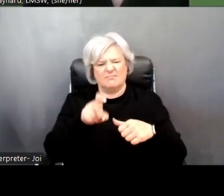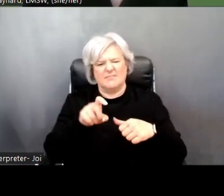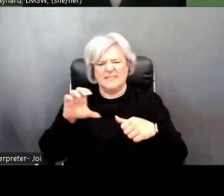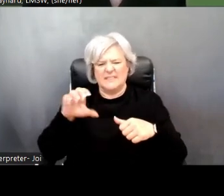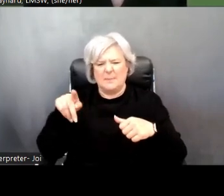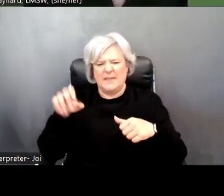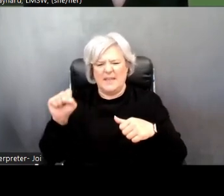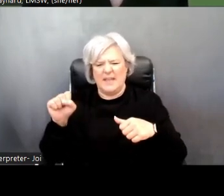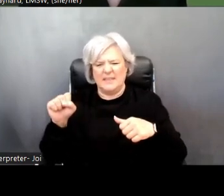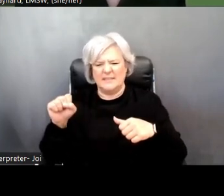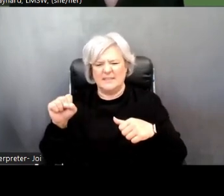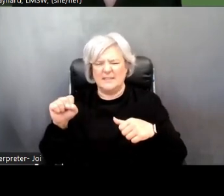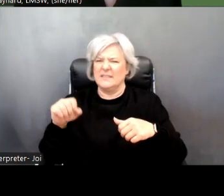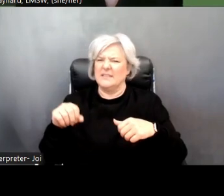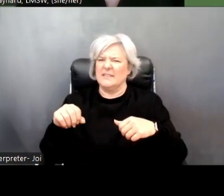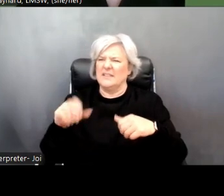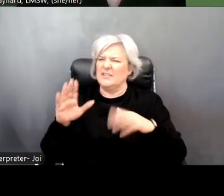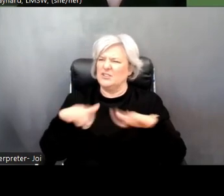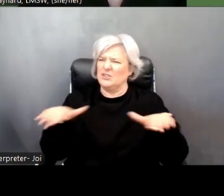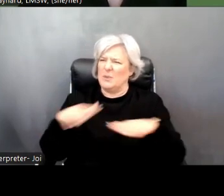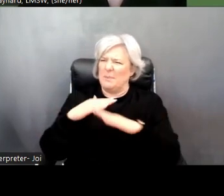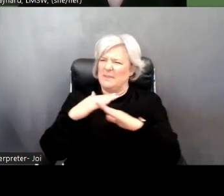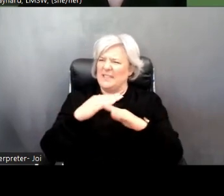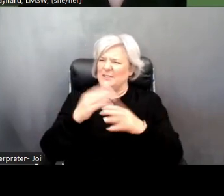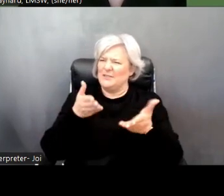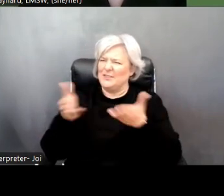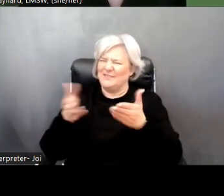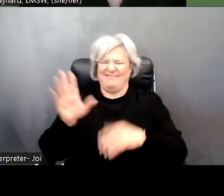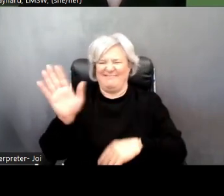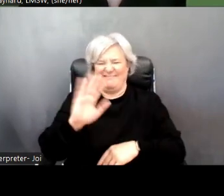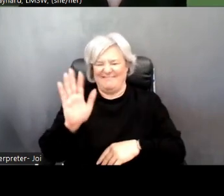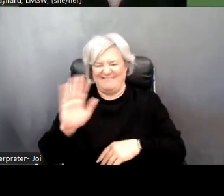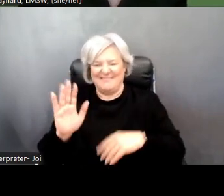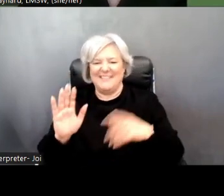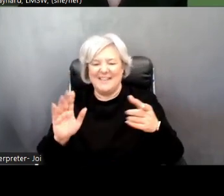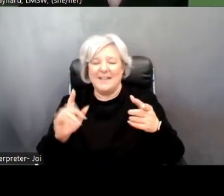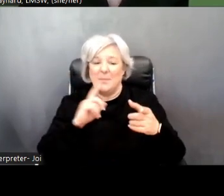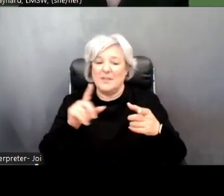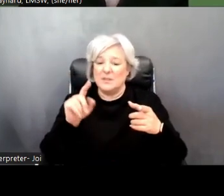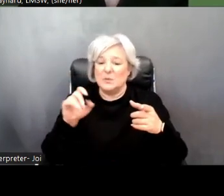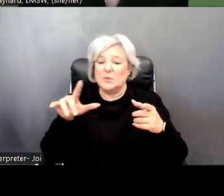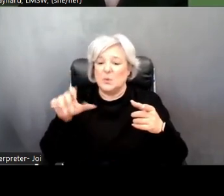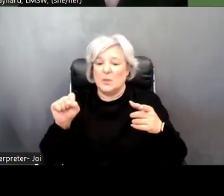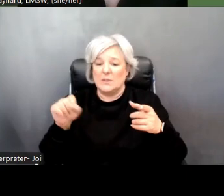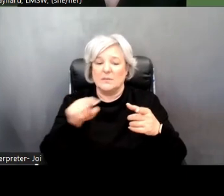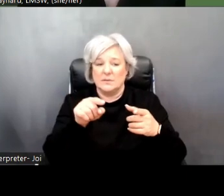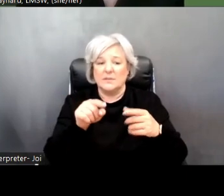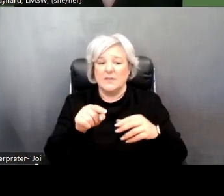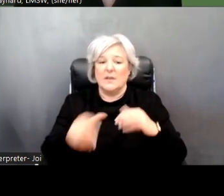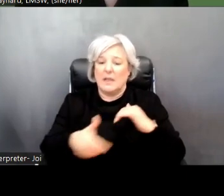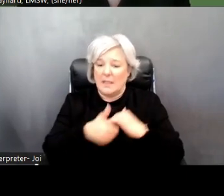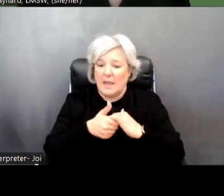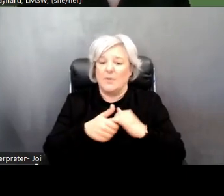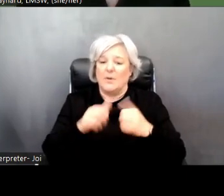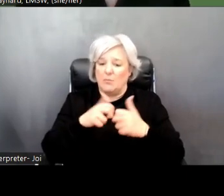that's not an intervention, that's Child Protective Service. But we're going to look at this as a tool, collaborative problem solving.